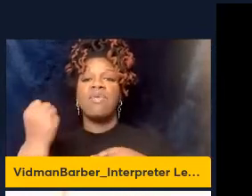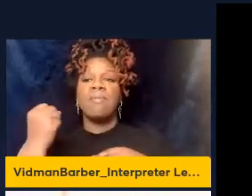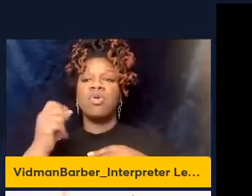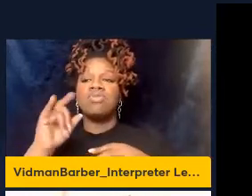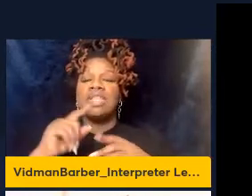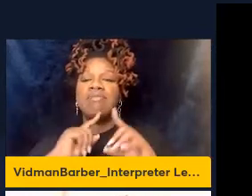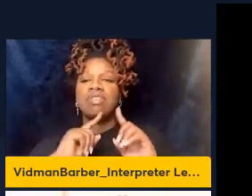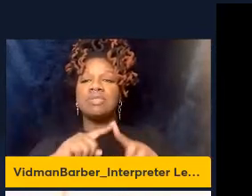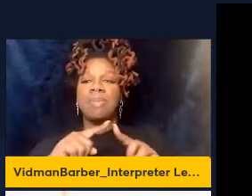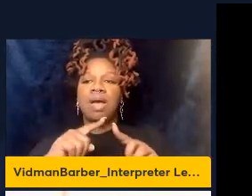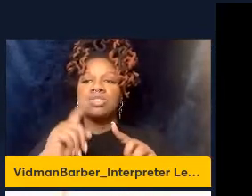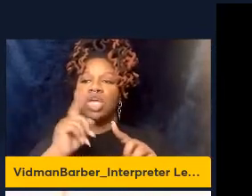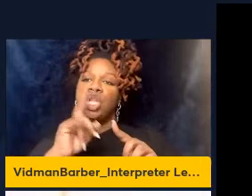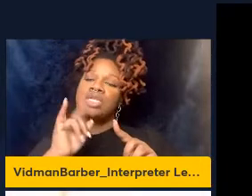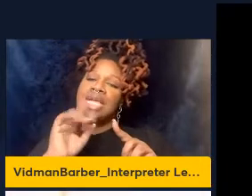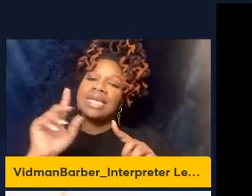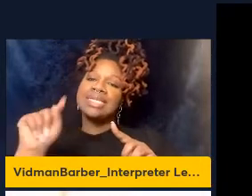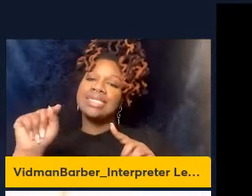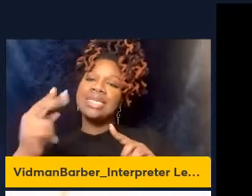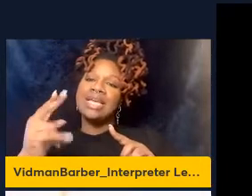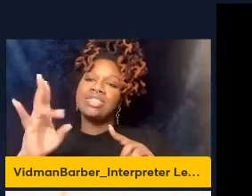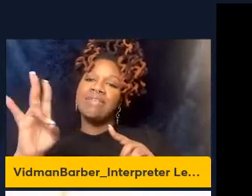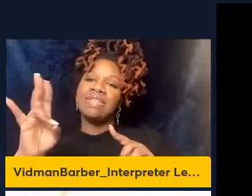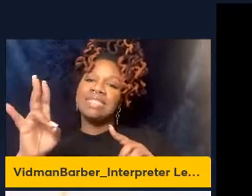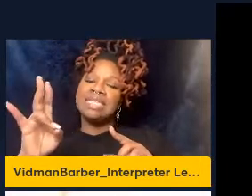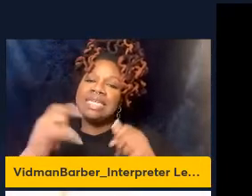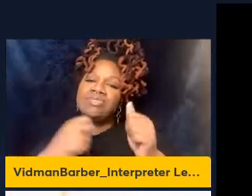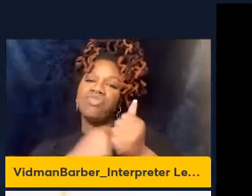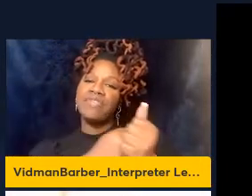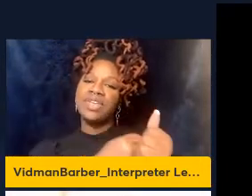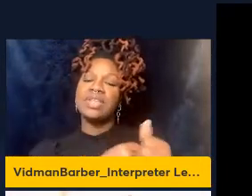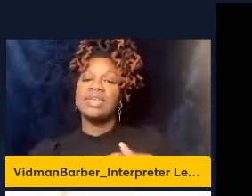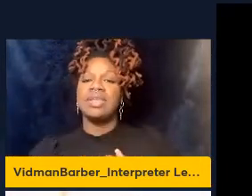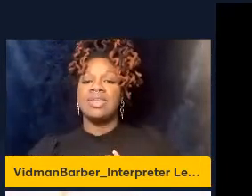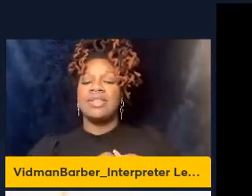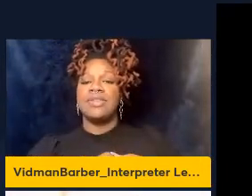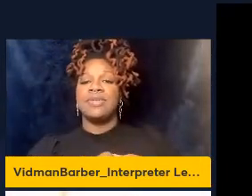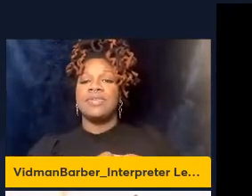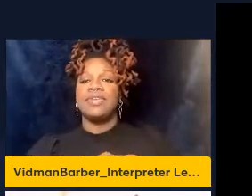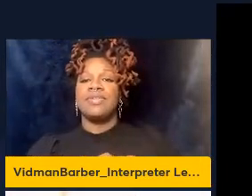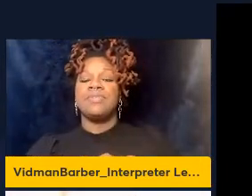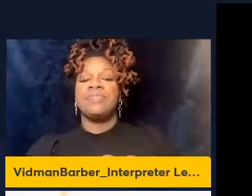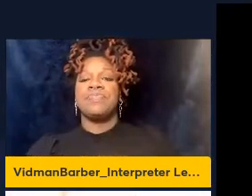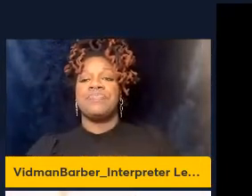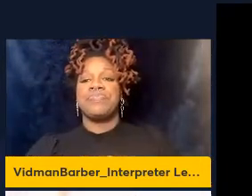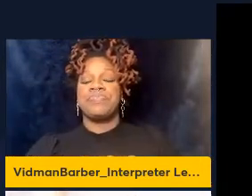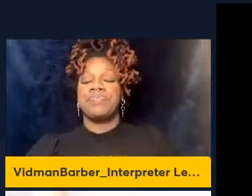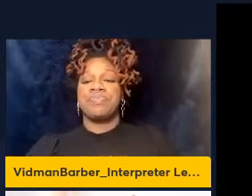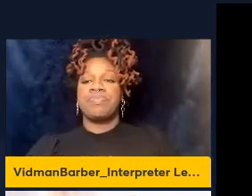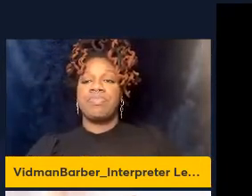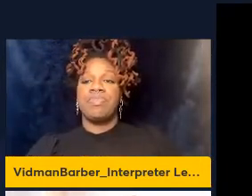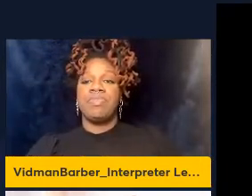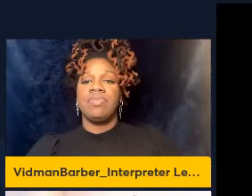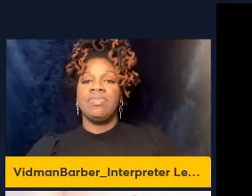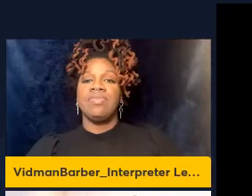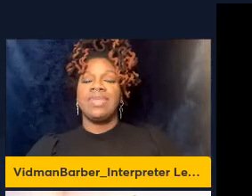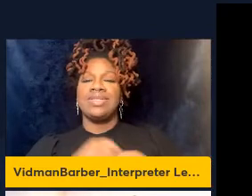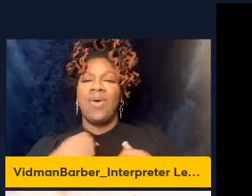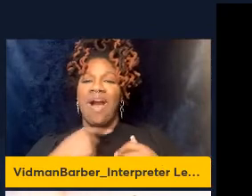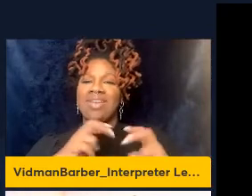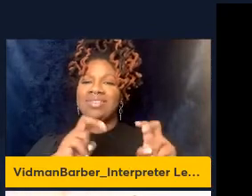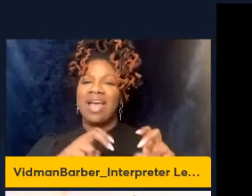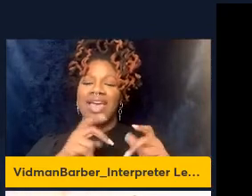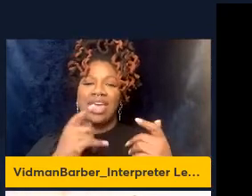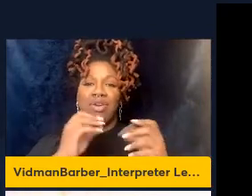tells us that B cells are also playing a very, very important role in human type 2 diabetes, which we have seen in some mouse models. So I sat here in